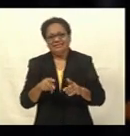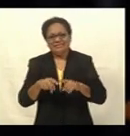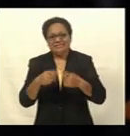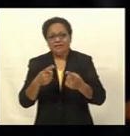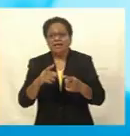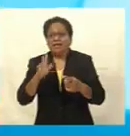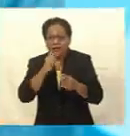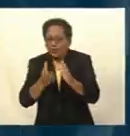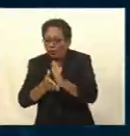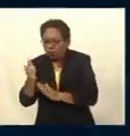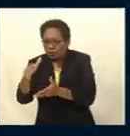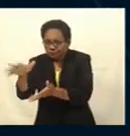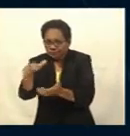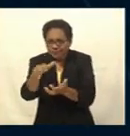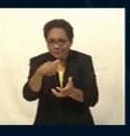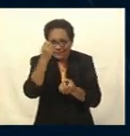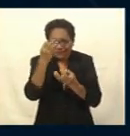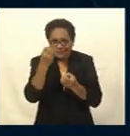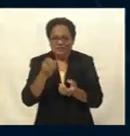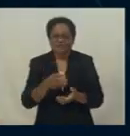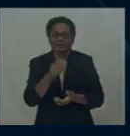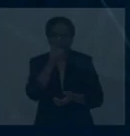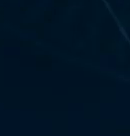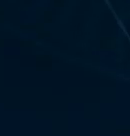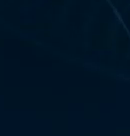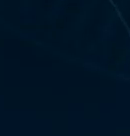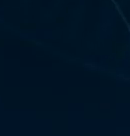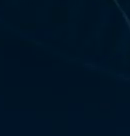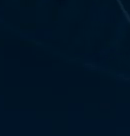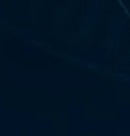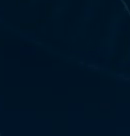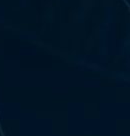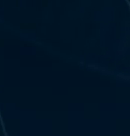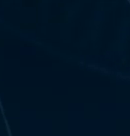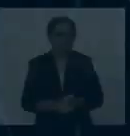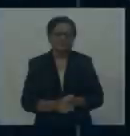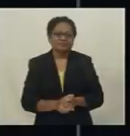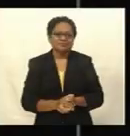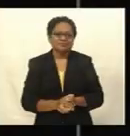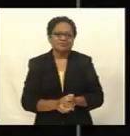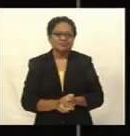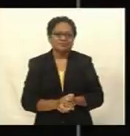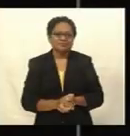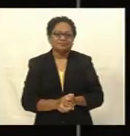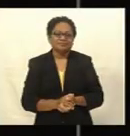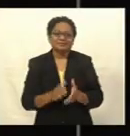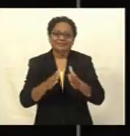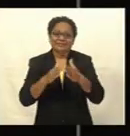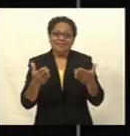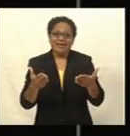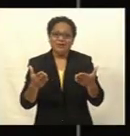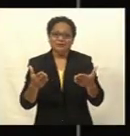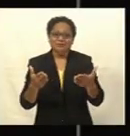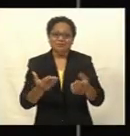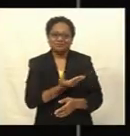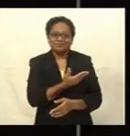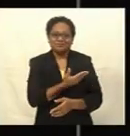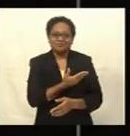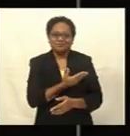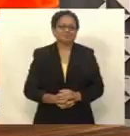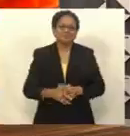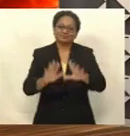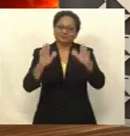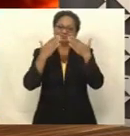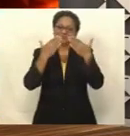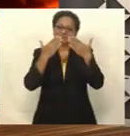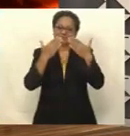information that the public is wanting. And now we join Talay for all the latest in